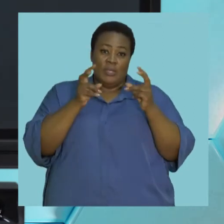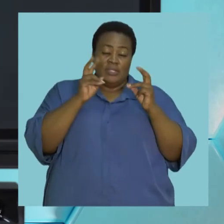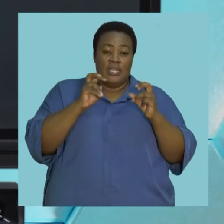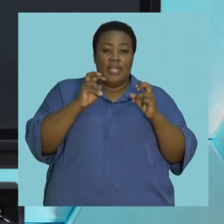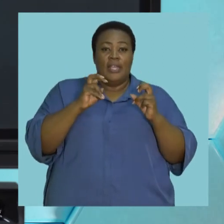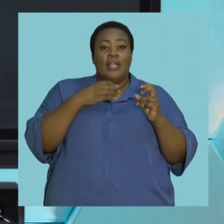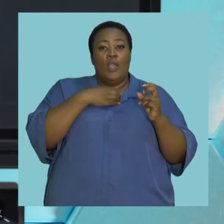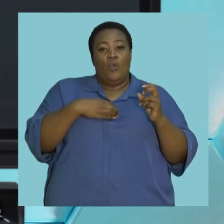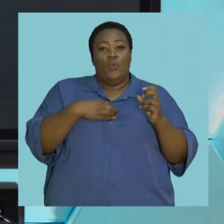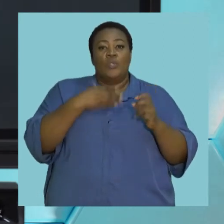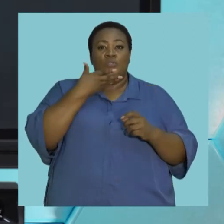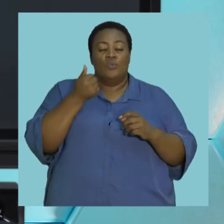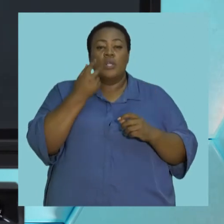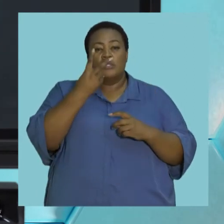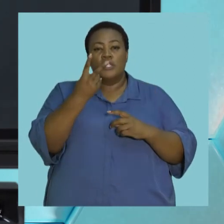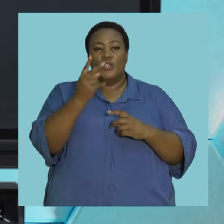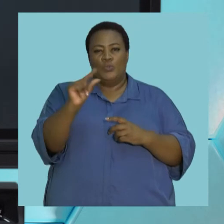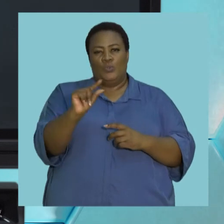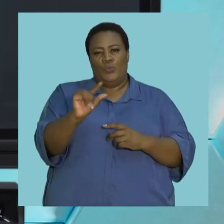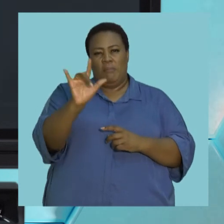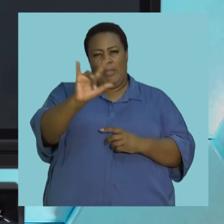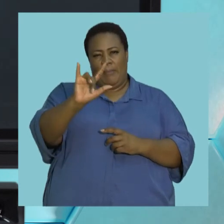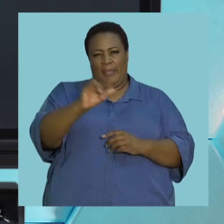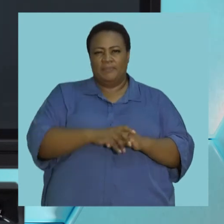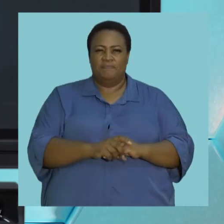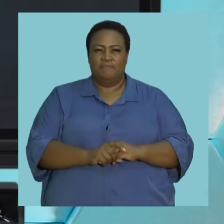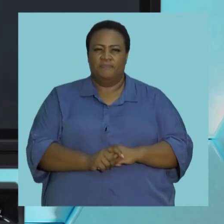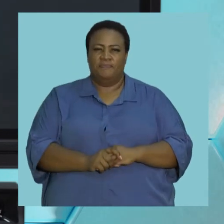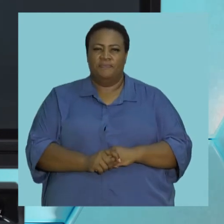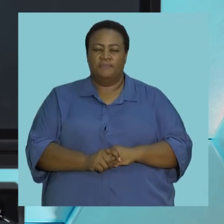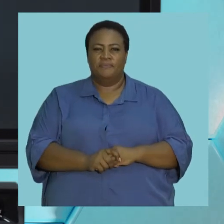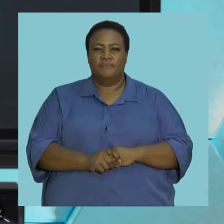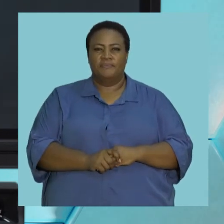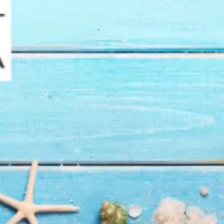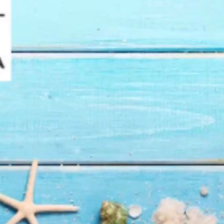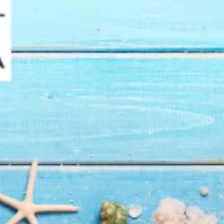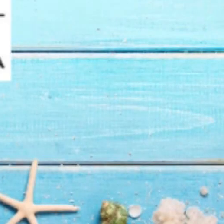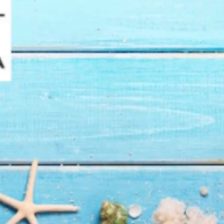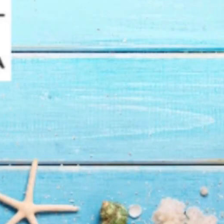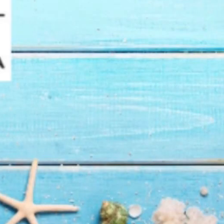Well done for staying tuned. I wish you well. See you soon. Take care. Bye-bye.